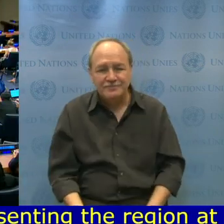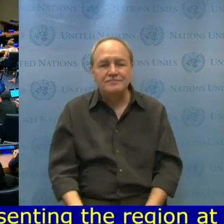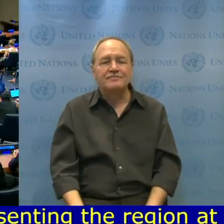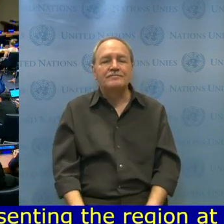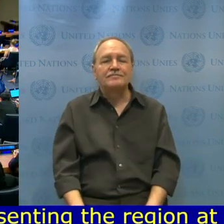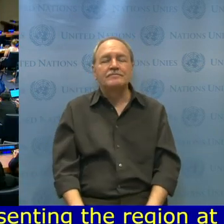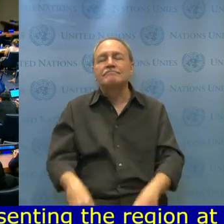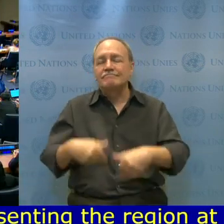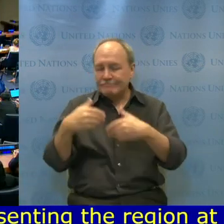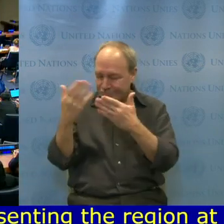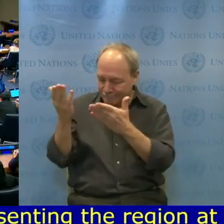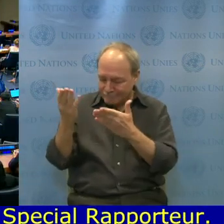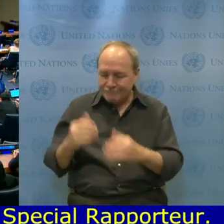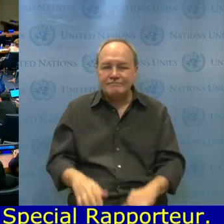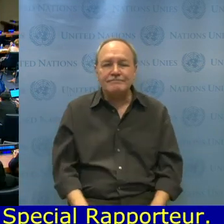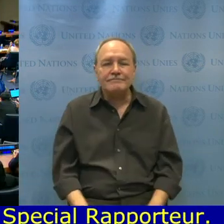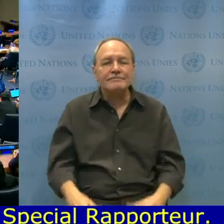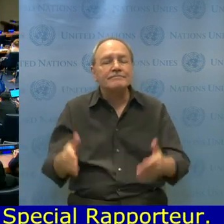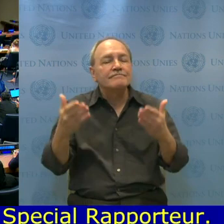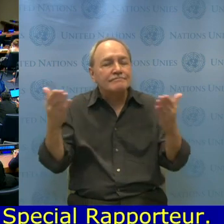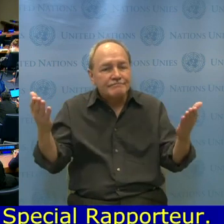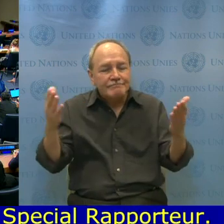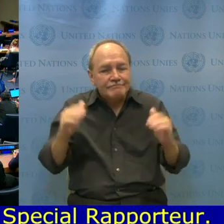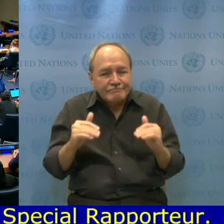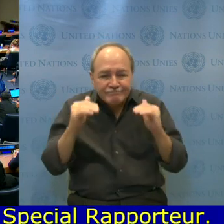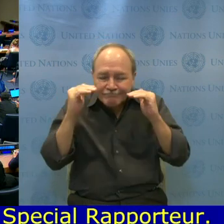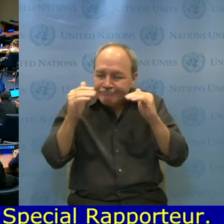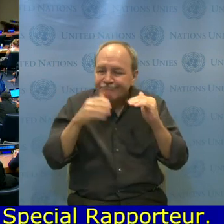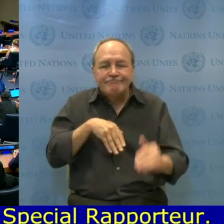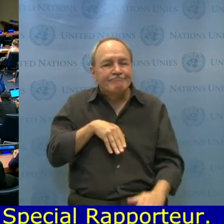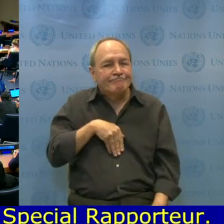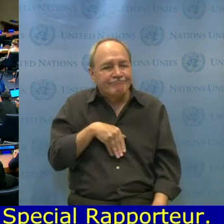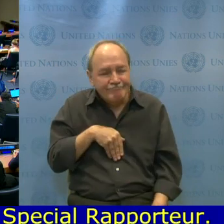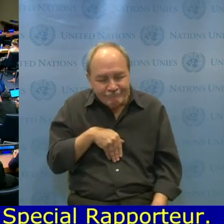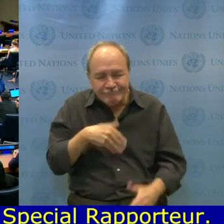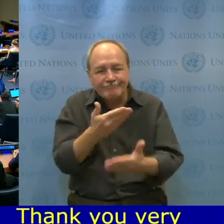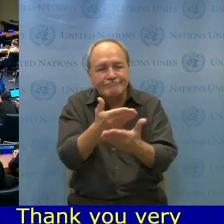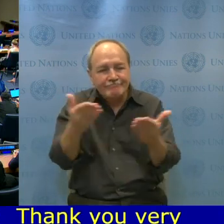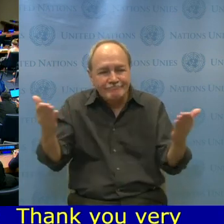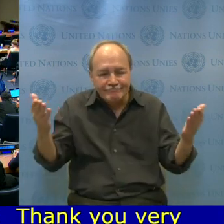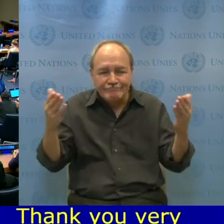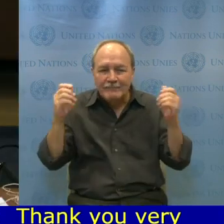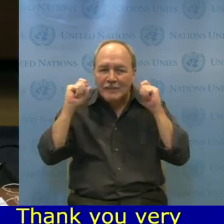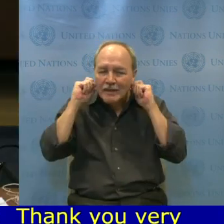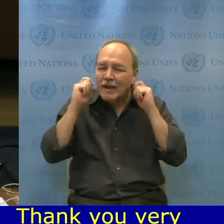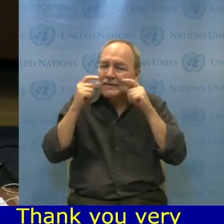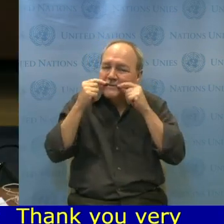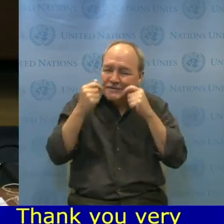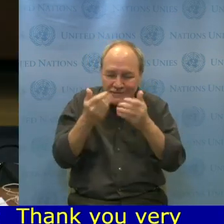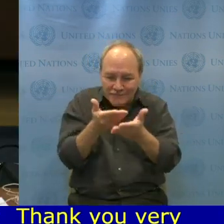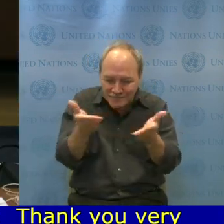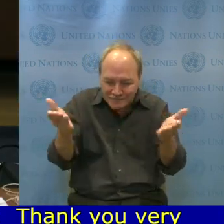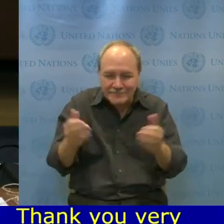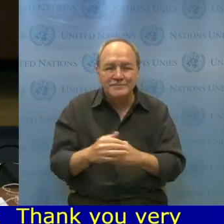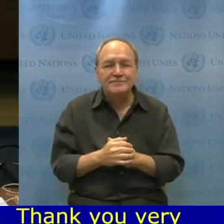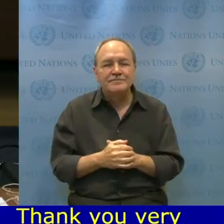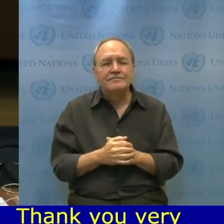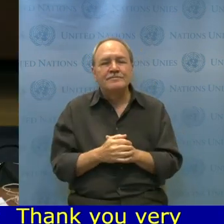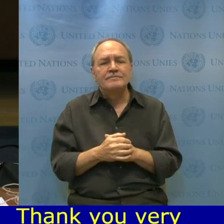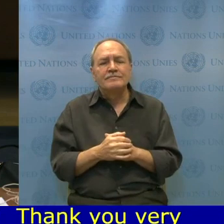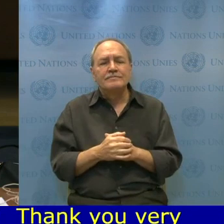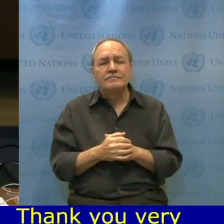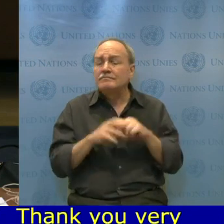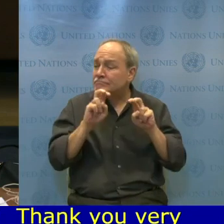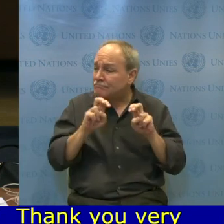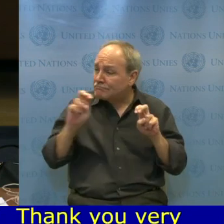señores delegados. Distinguished delegates, ladies and gentlemen, distinguished panelists. As you are